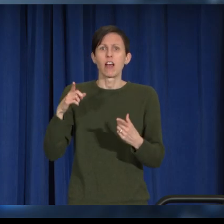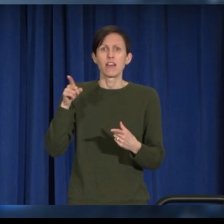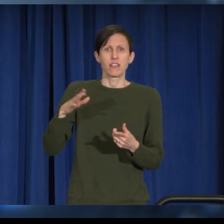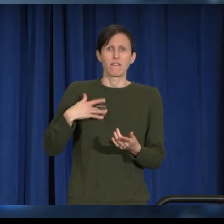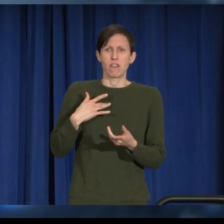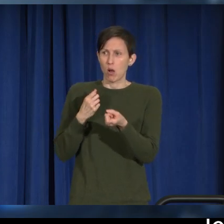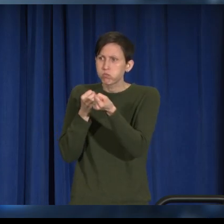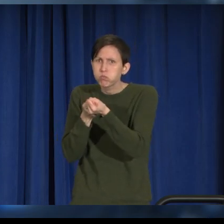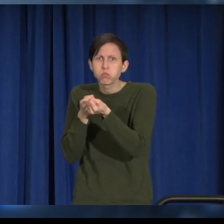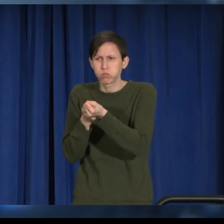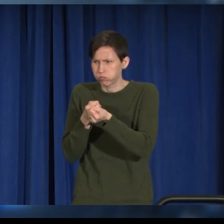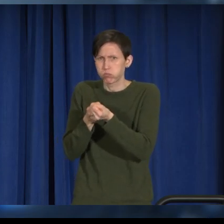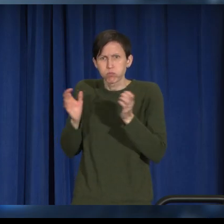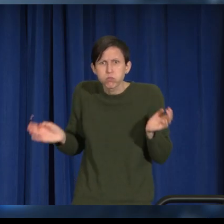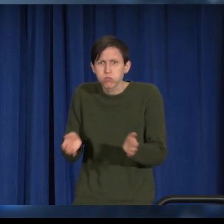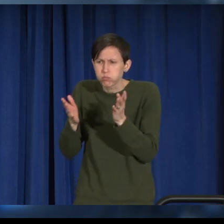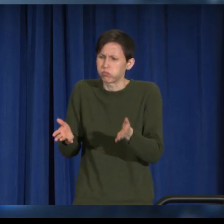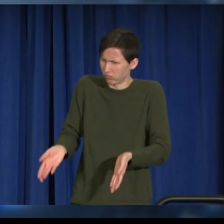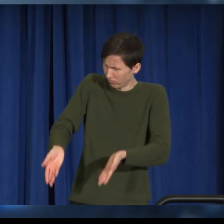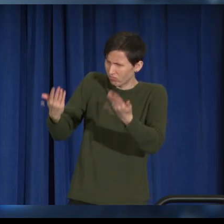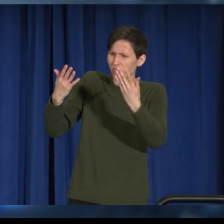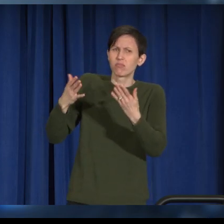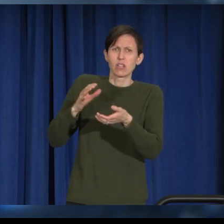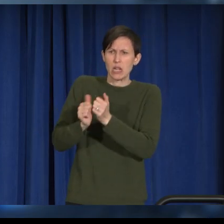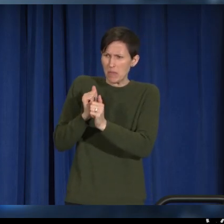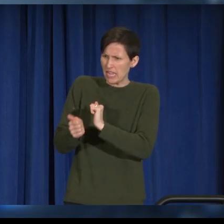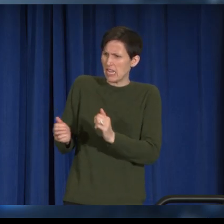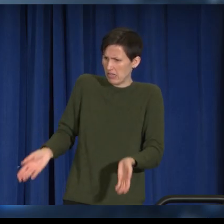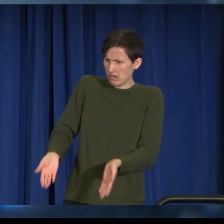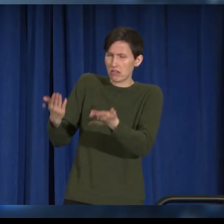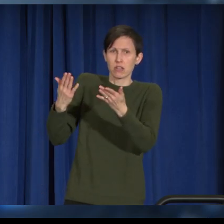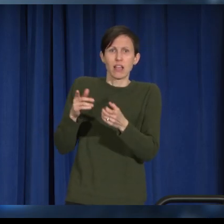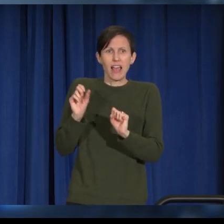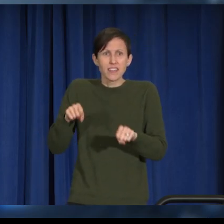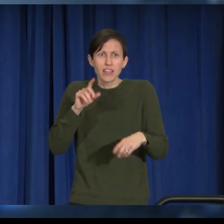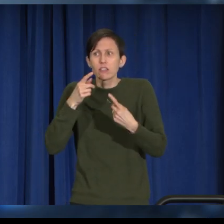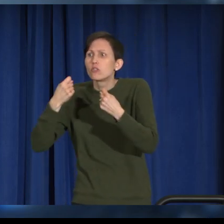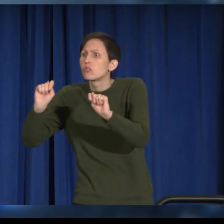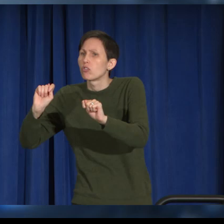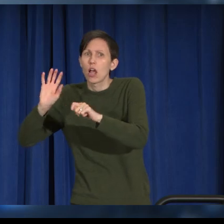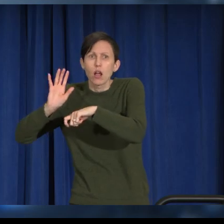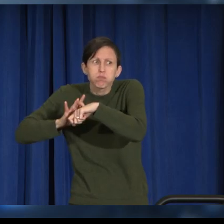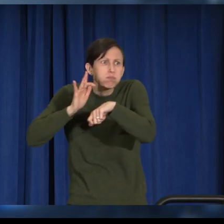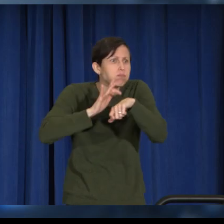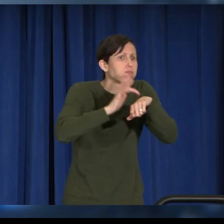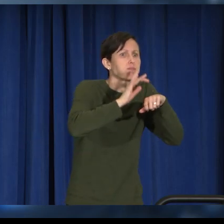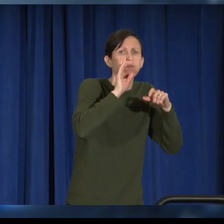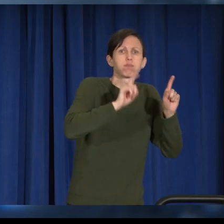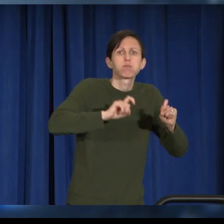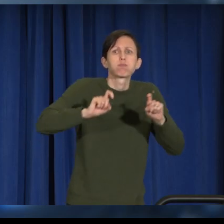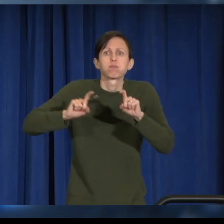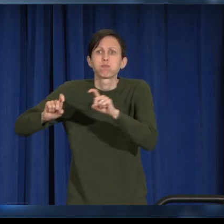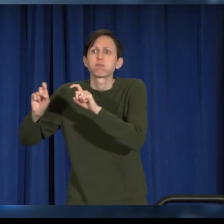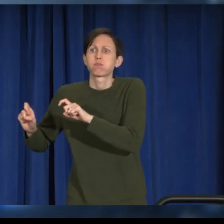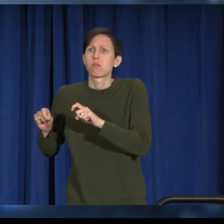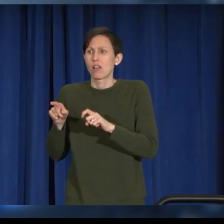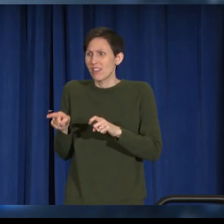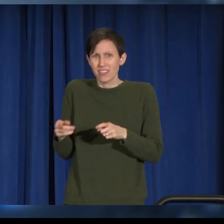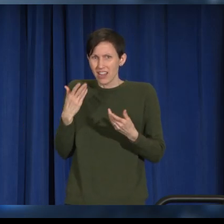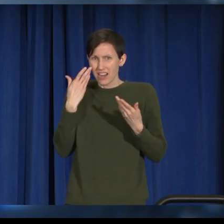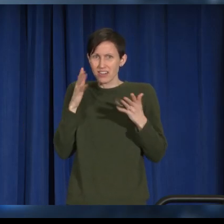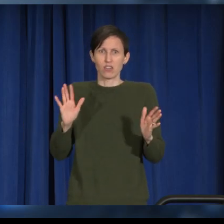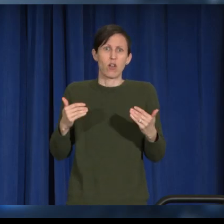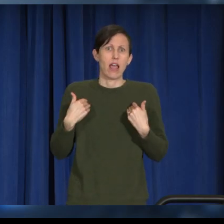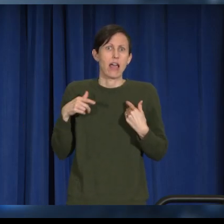their ability to pursue competitive sport and explore all the different realms of potential that they maybe didn't know that they